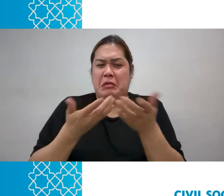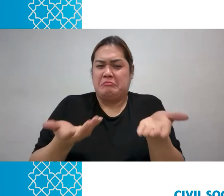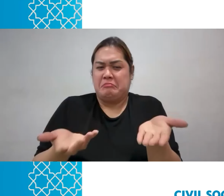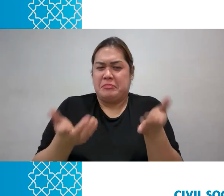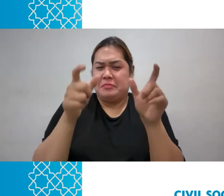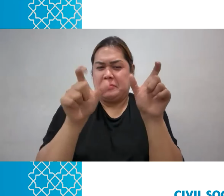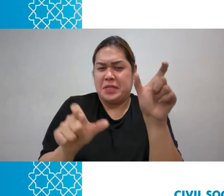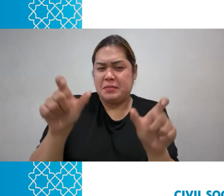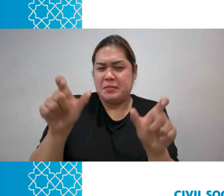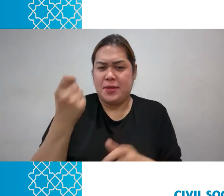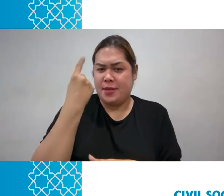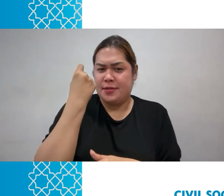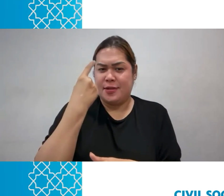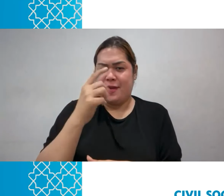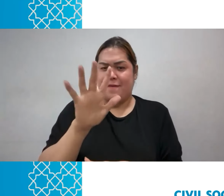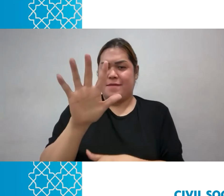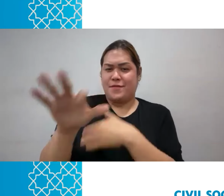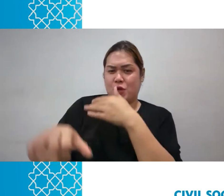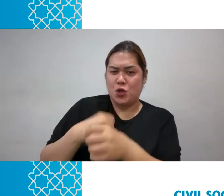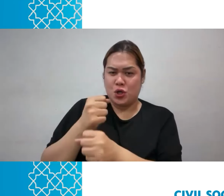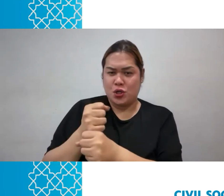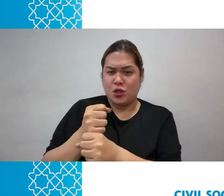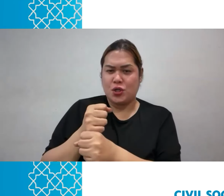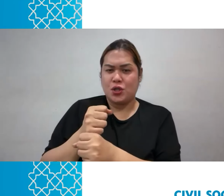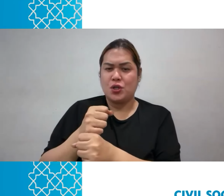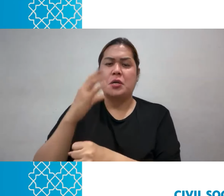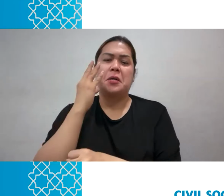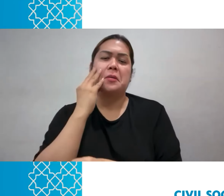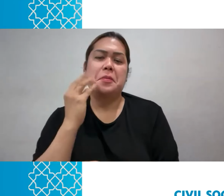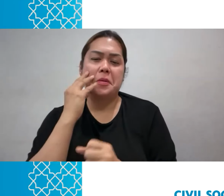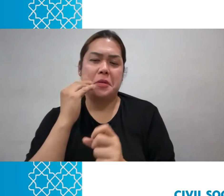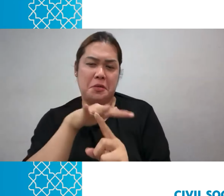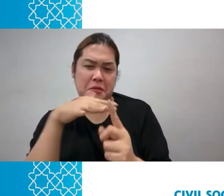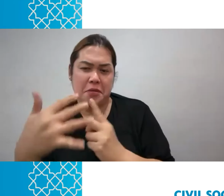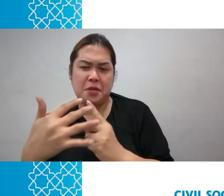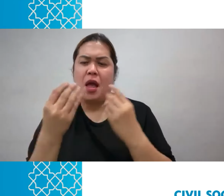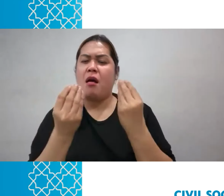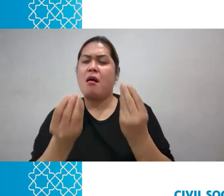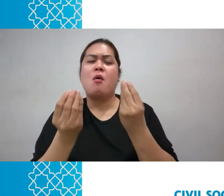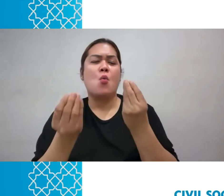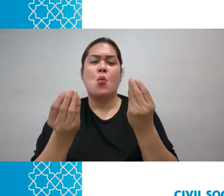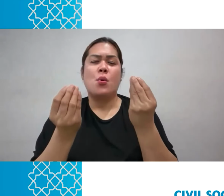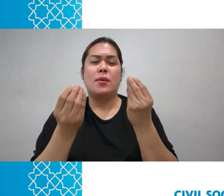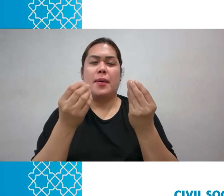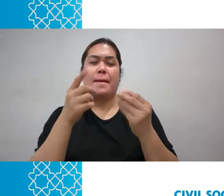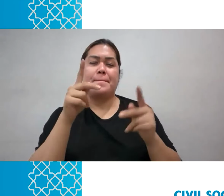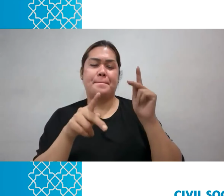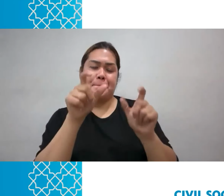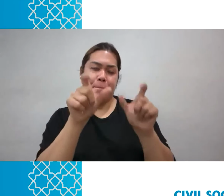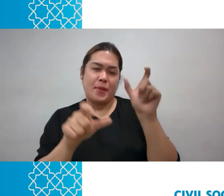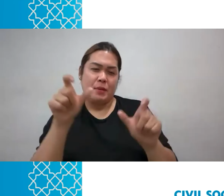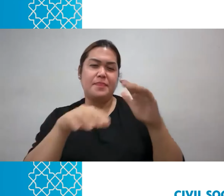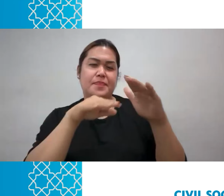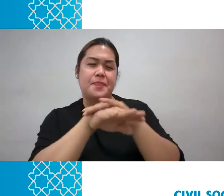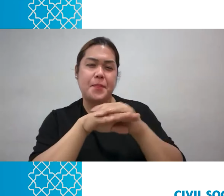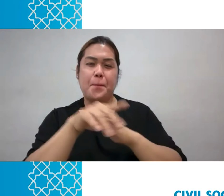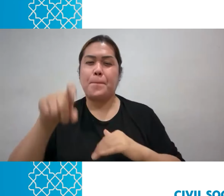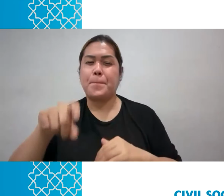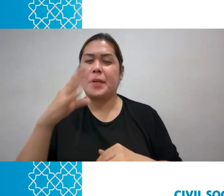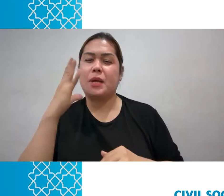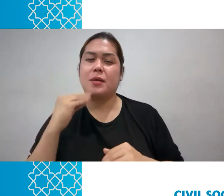is experiencing that environment, how a person with accessibility needs experiences that environment. Do